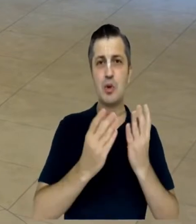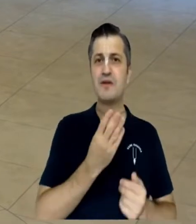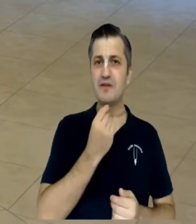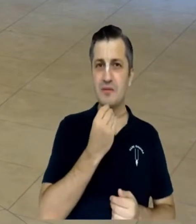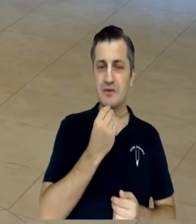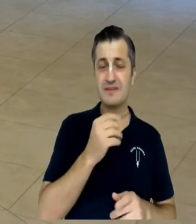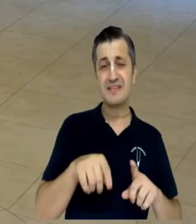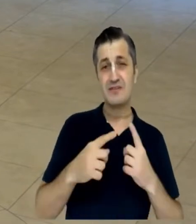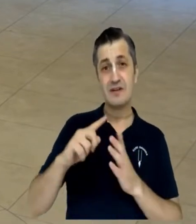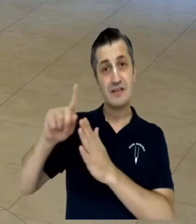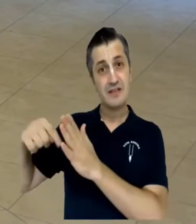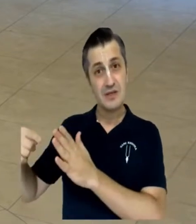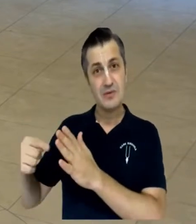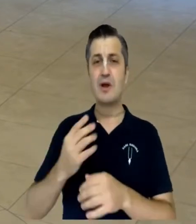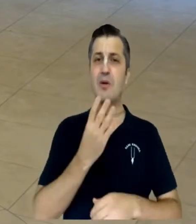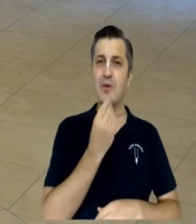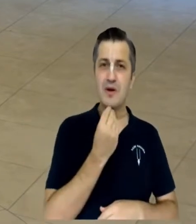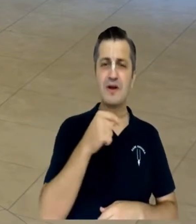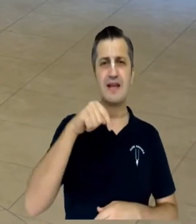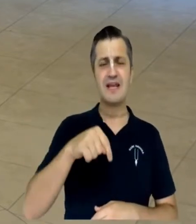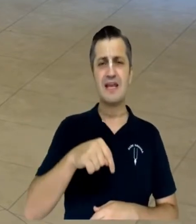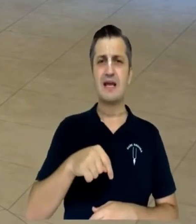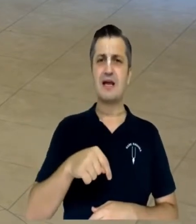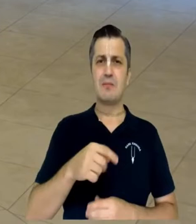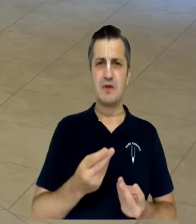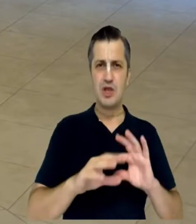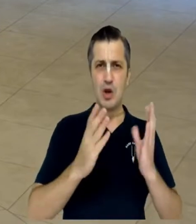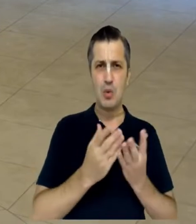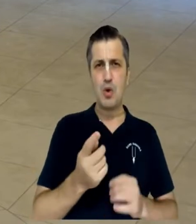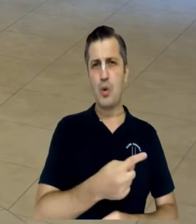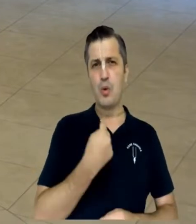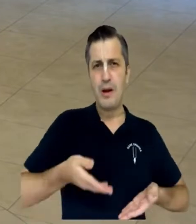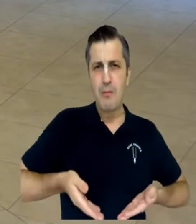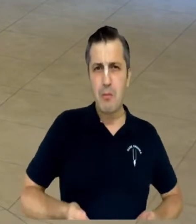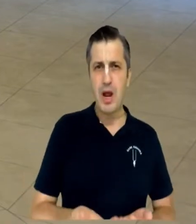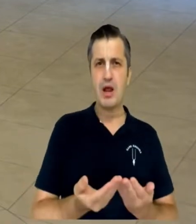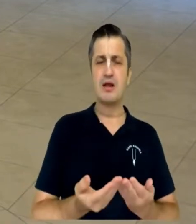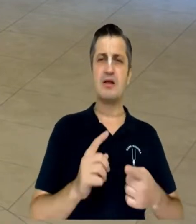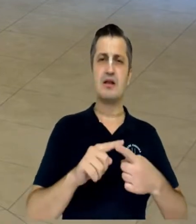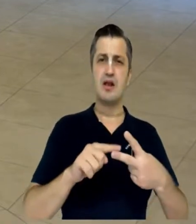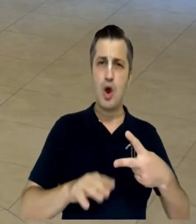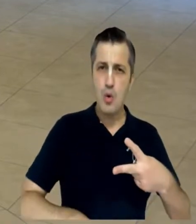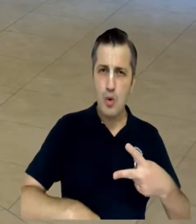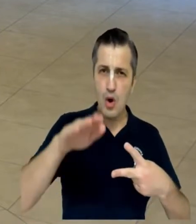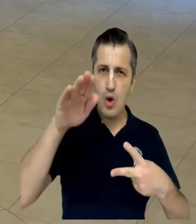through birth, we're going through growth, we're having some duration, reproduction is